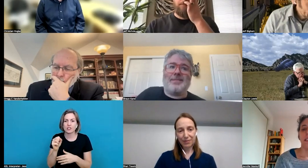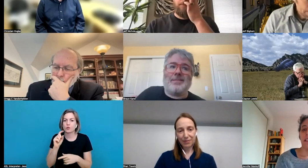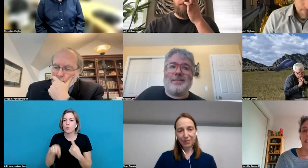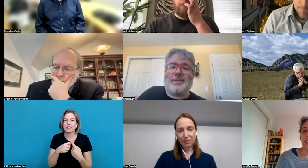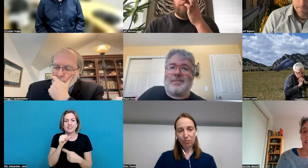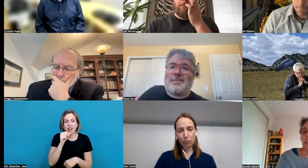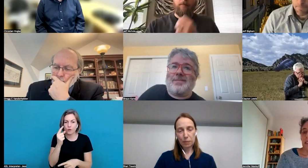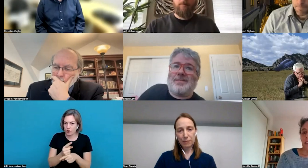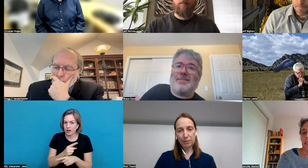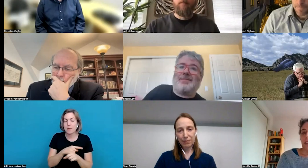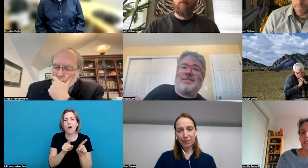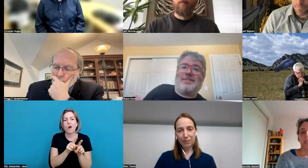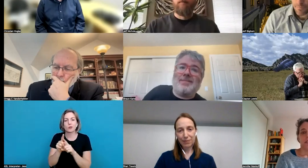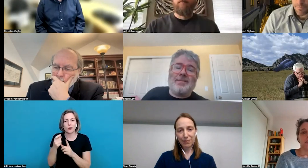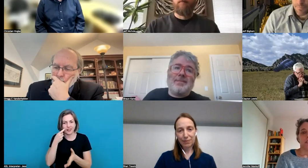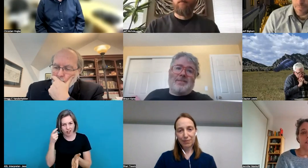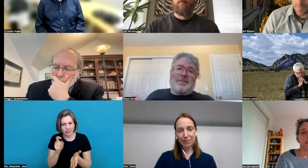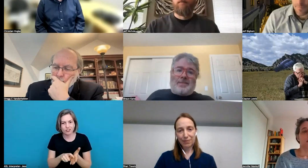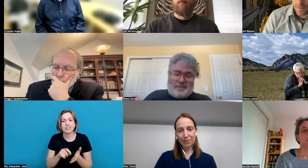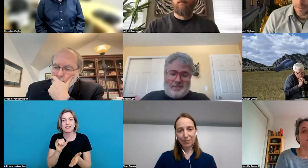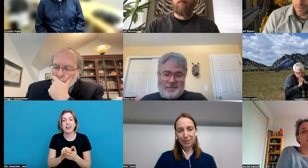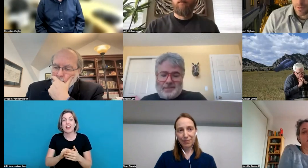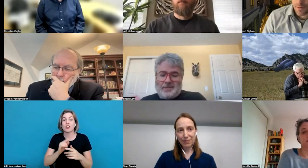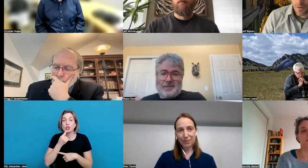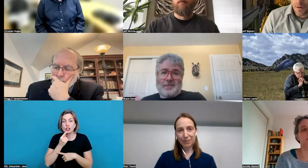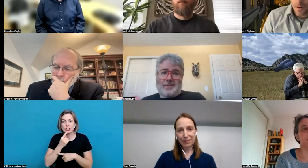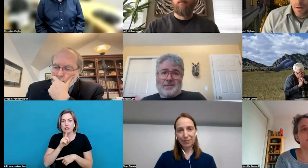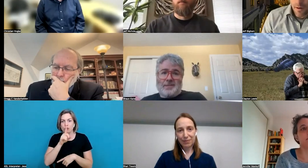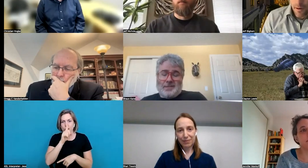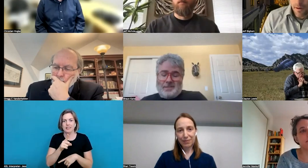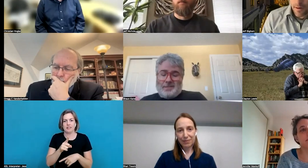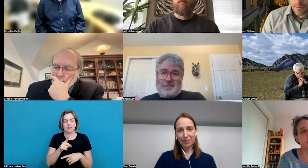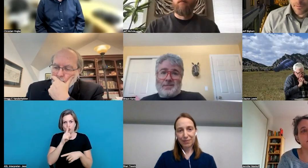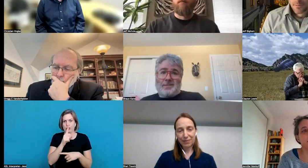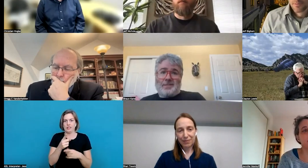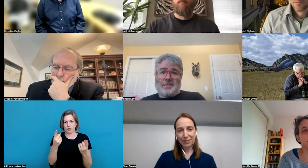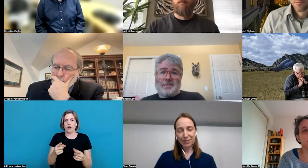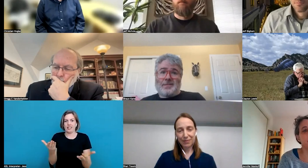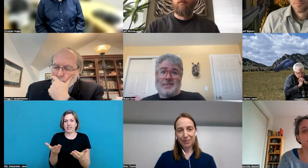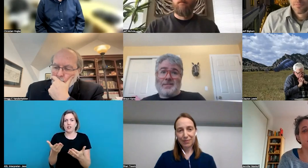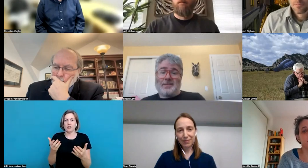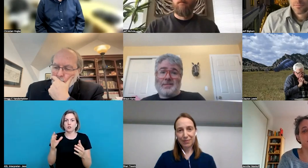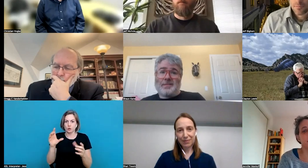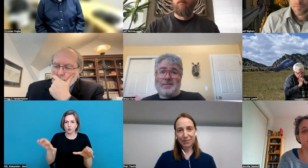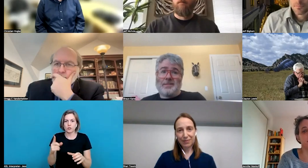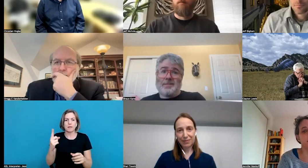but then also acknowledging that the urgency is real here to do something different than what's been done before.